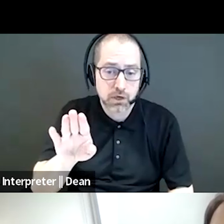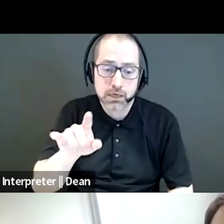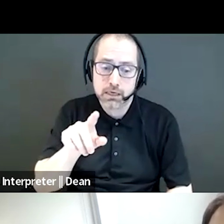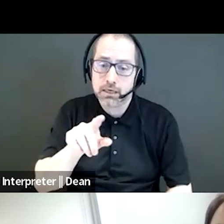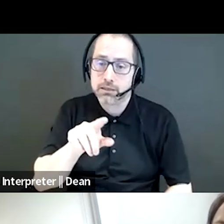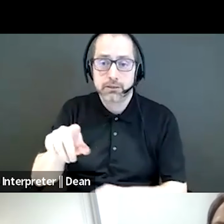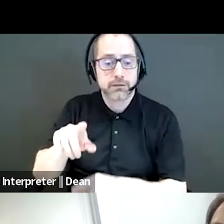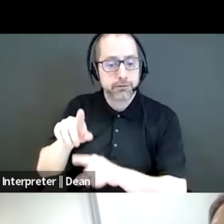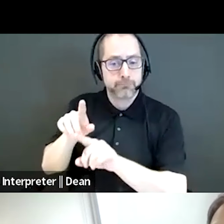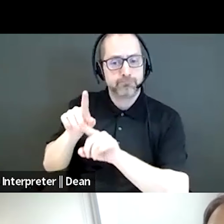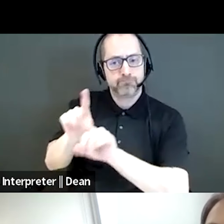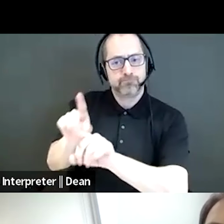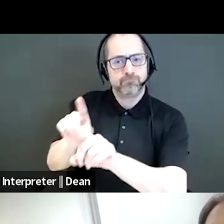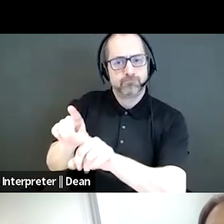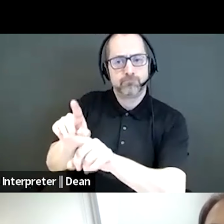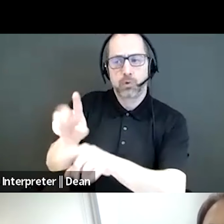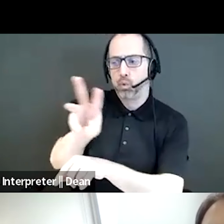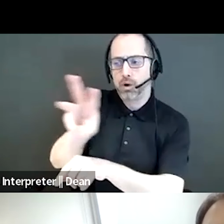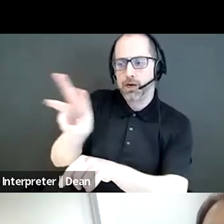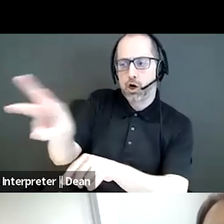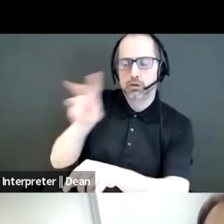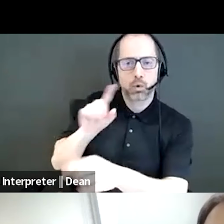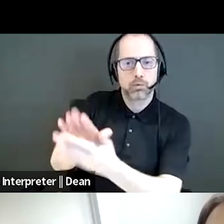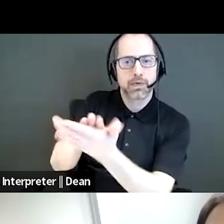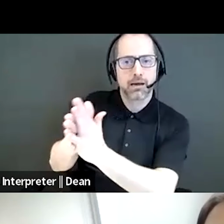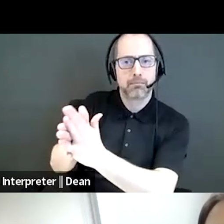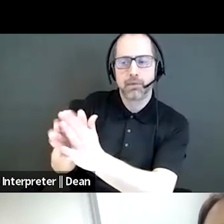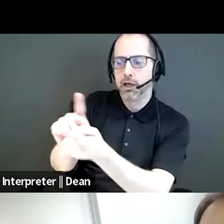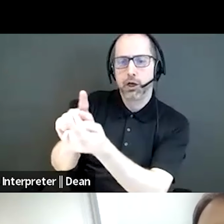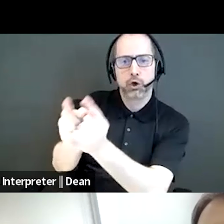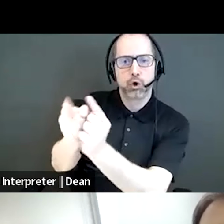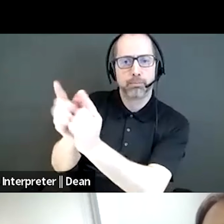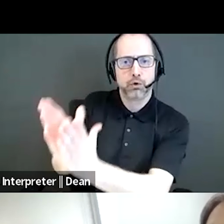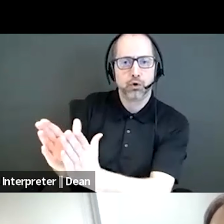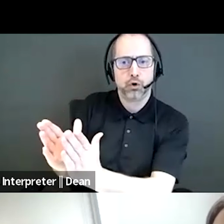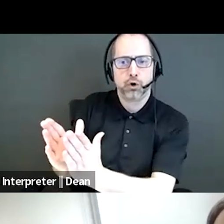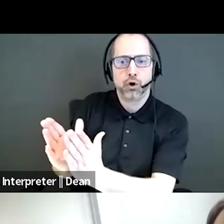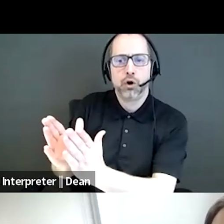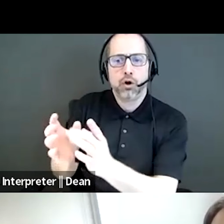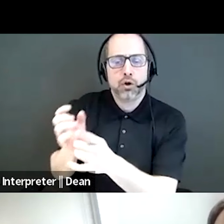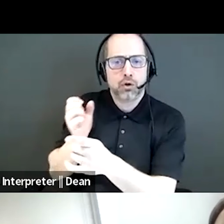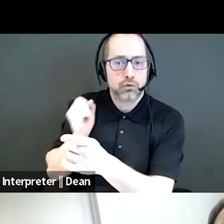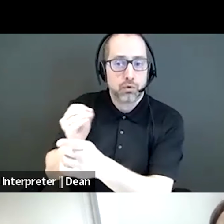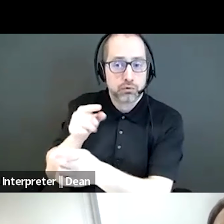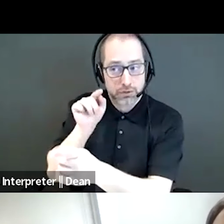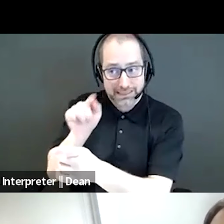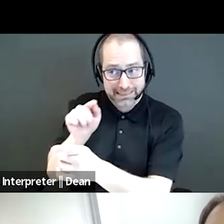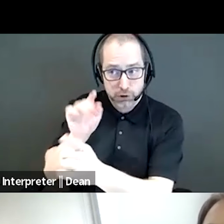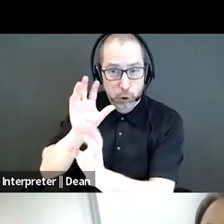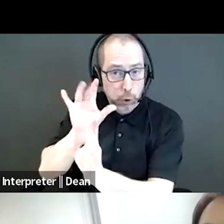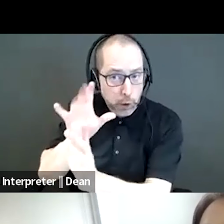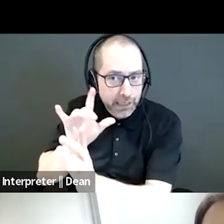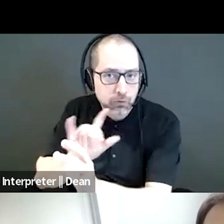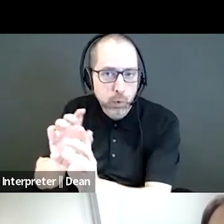being interpreter. So I believe this is helping and giving clarity for her so she can look for opportunities in webinars to